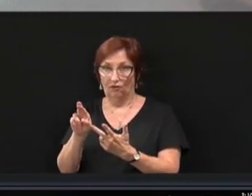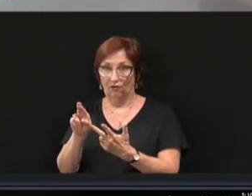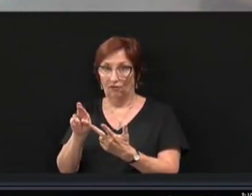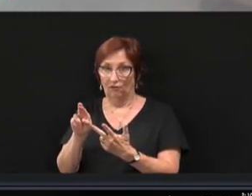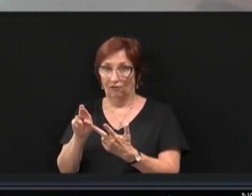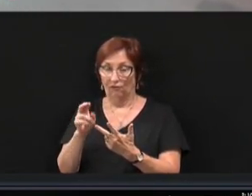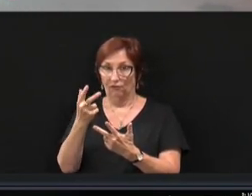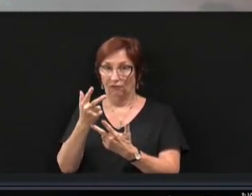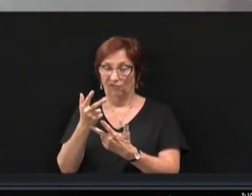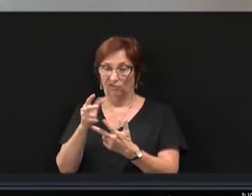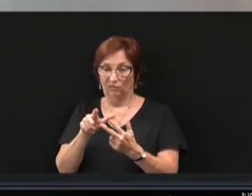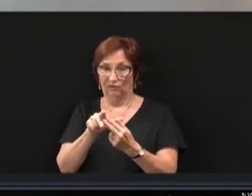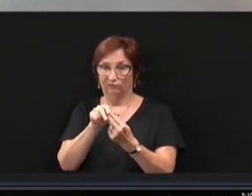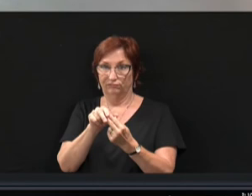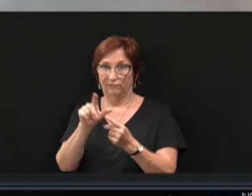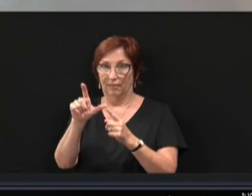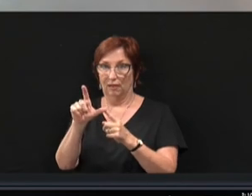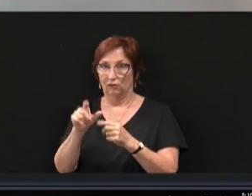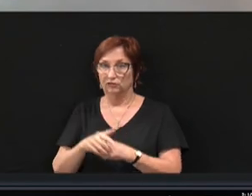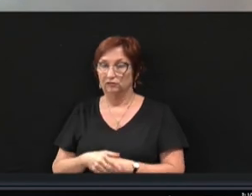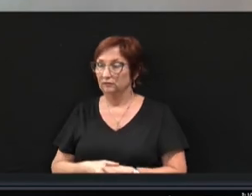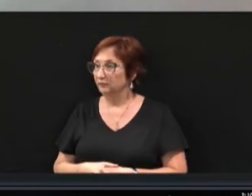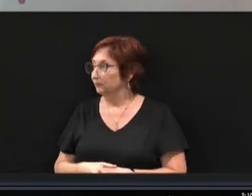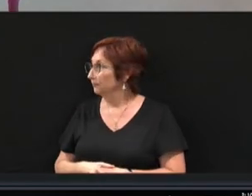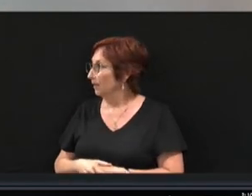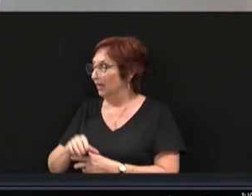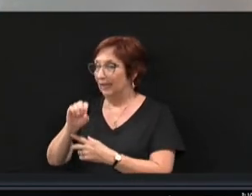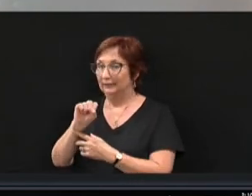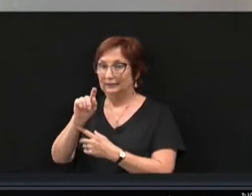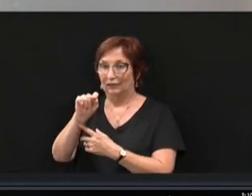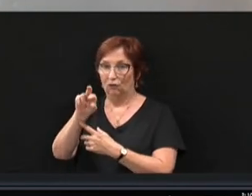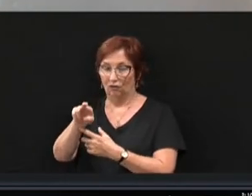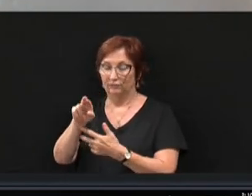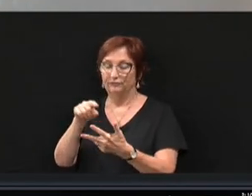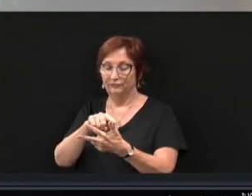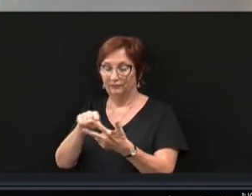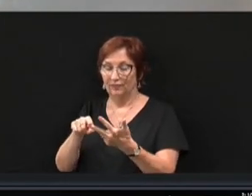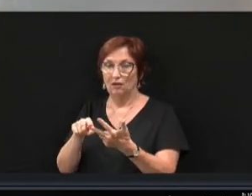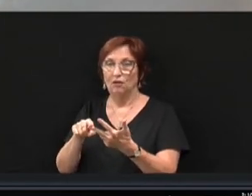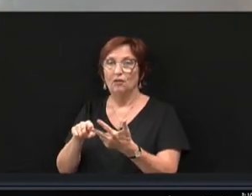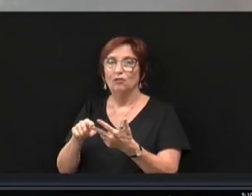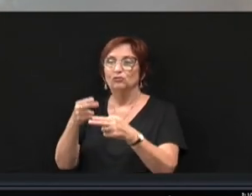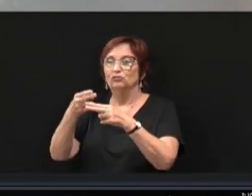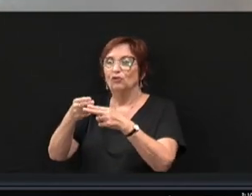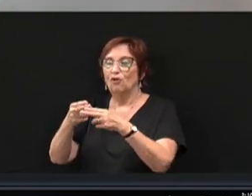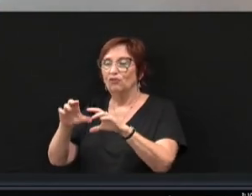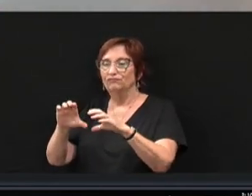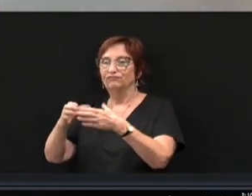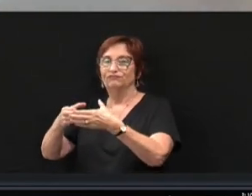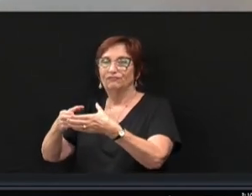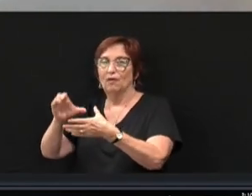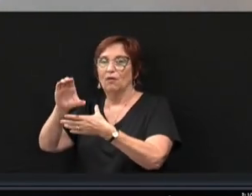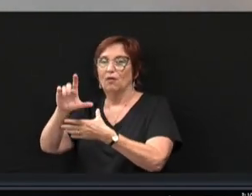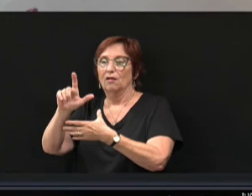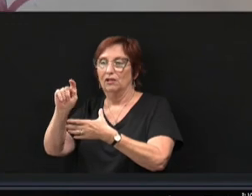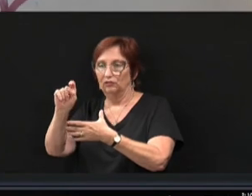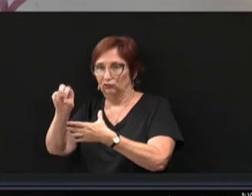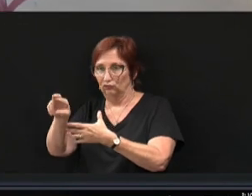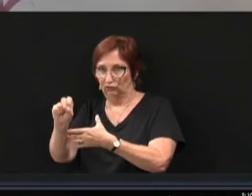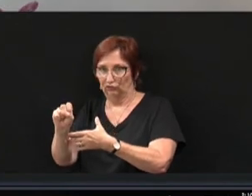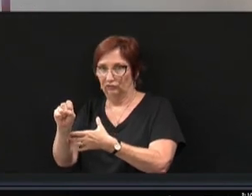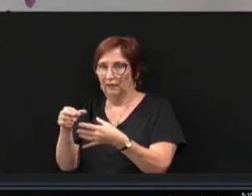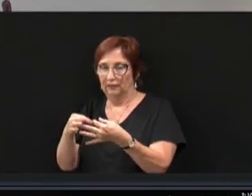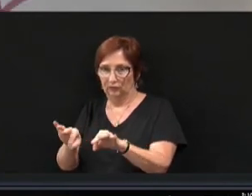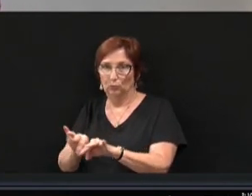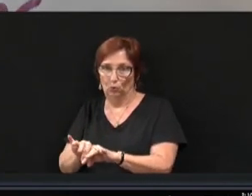Did I get STR? Okay, so those are called clusters. It isn't important. very important except for on the